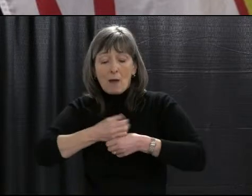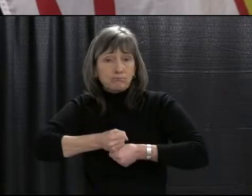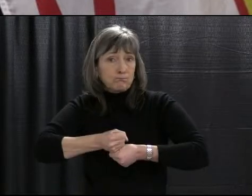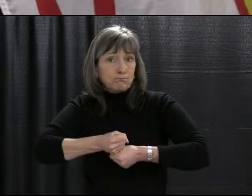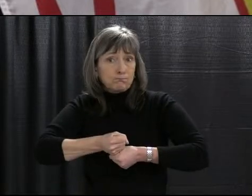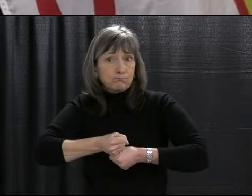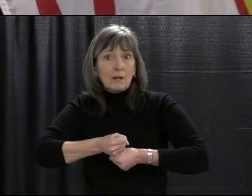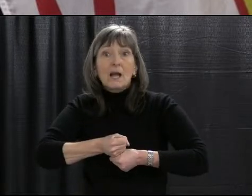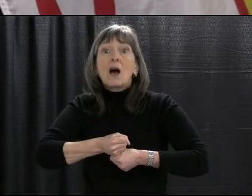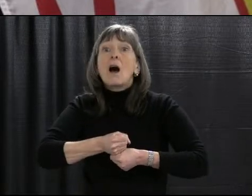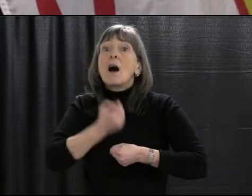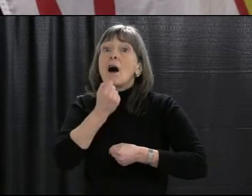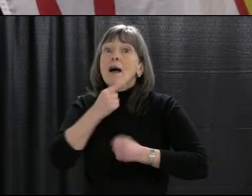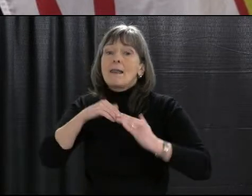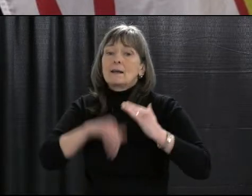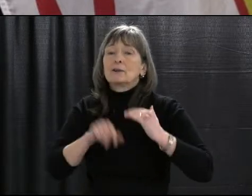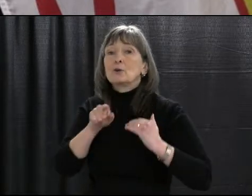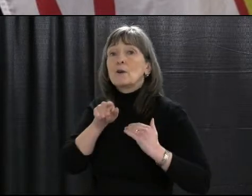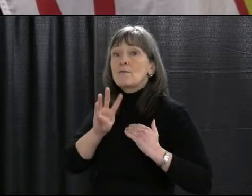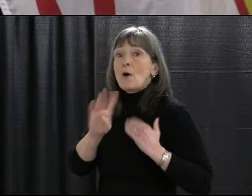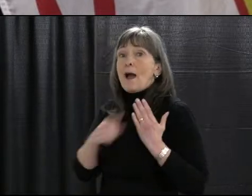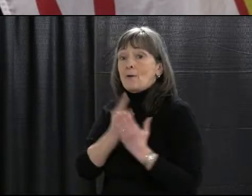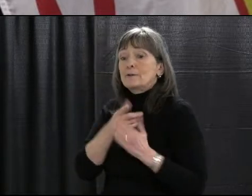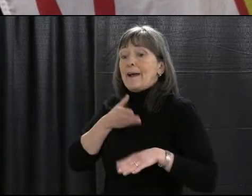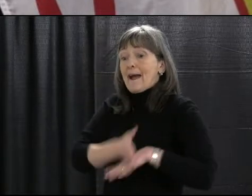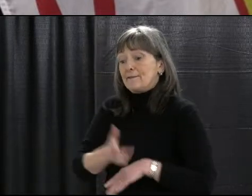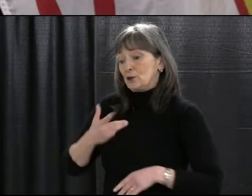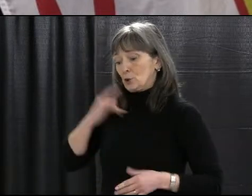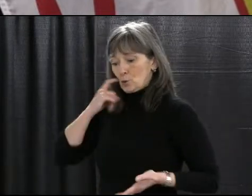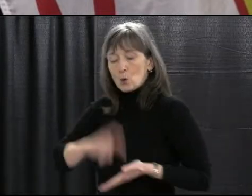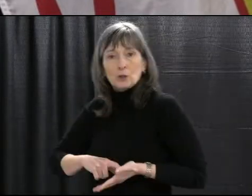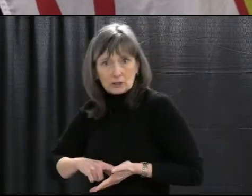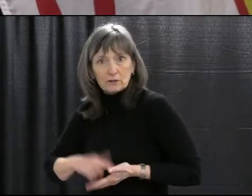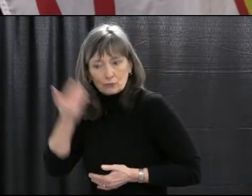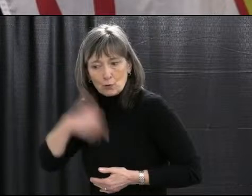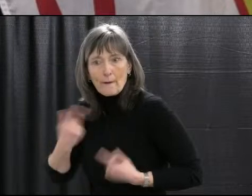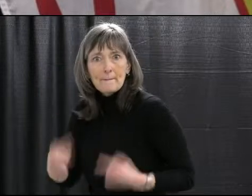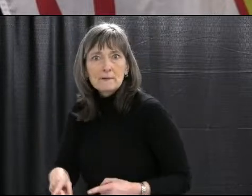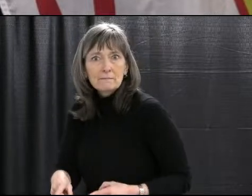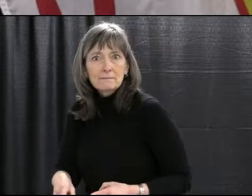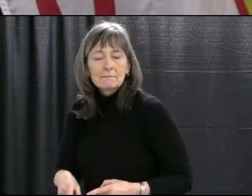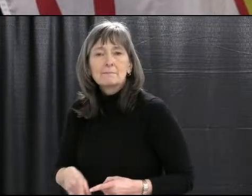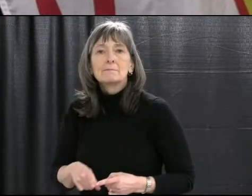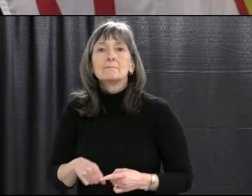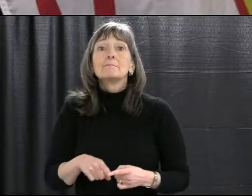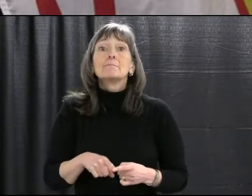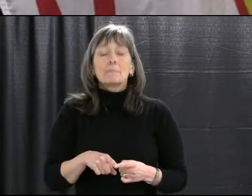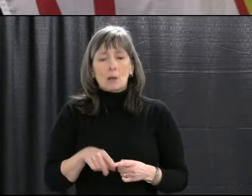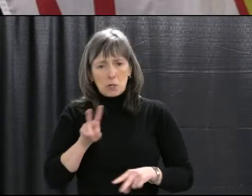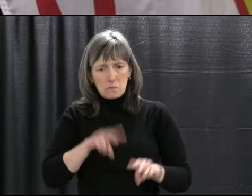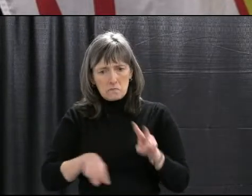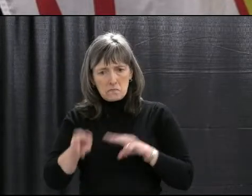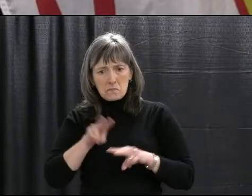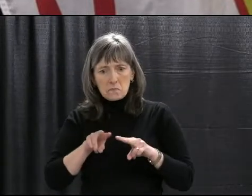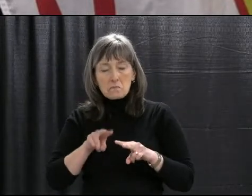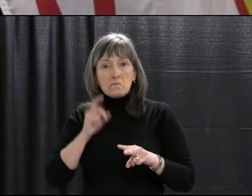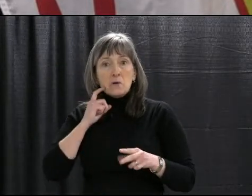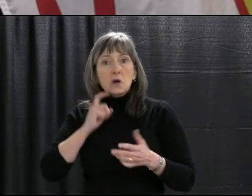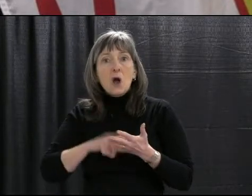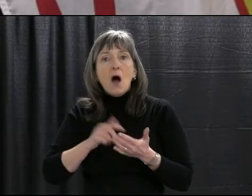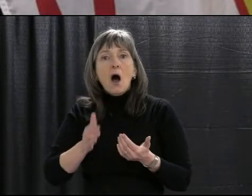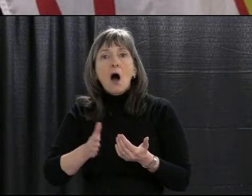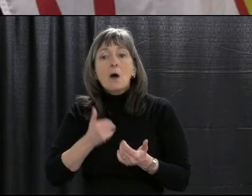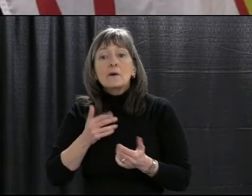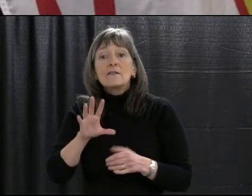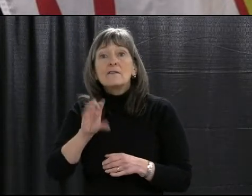24 hours of the onset of stroke symptoms. Early assessments have shown us that there's been an almost 50%